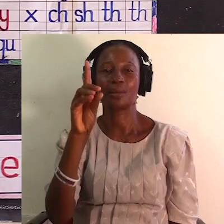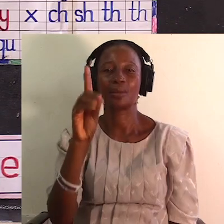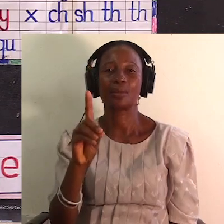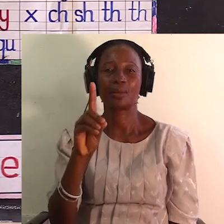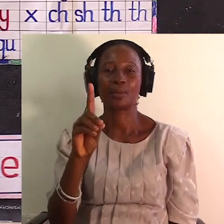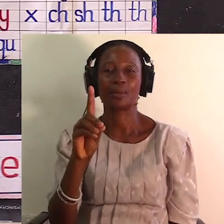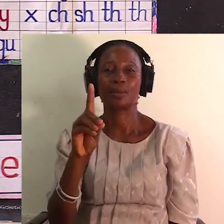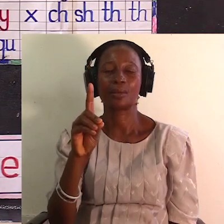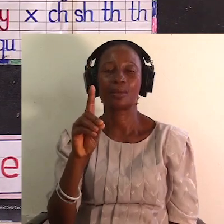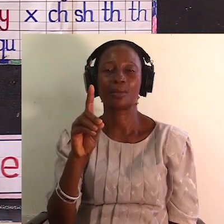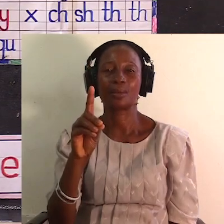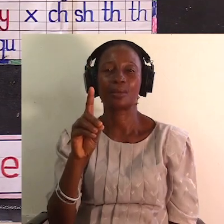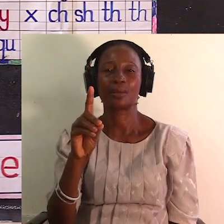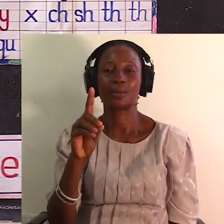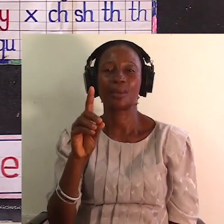D.